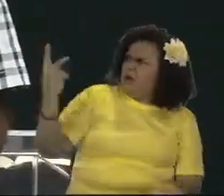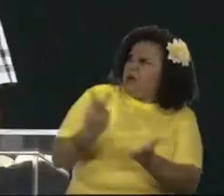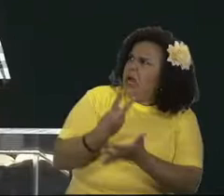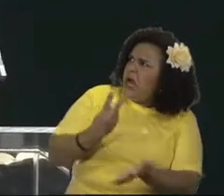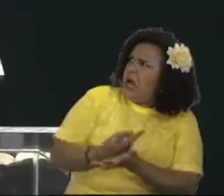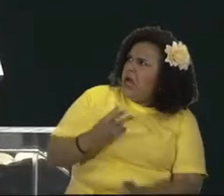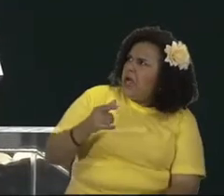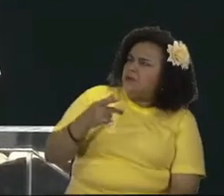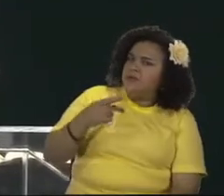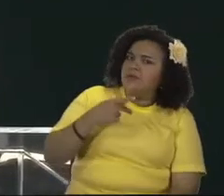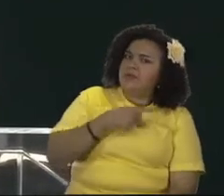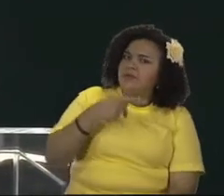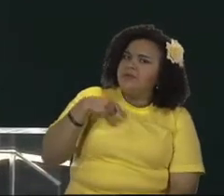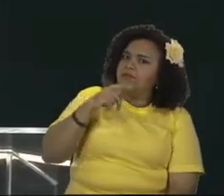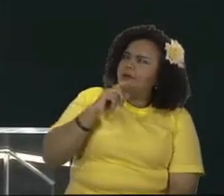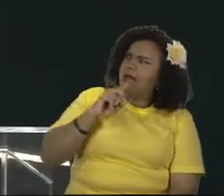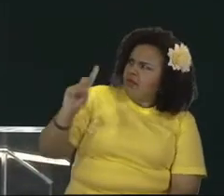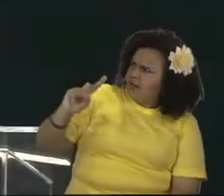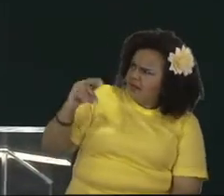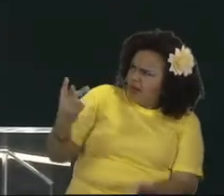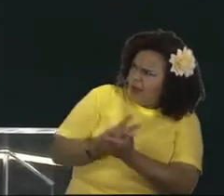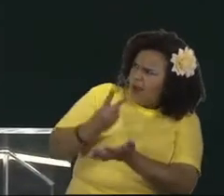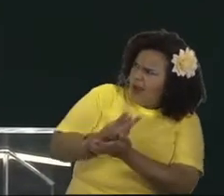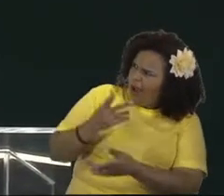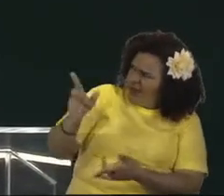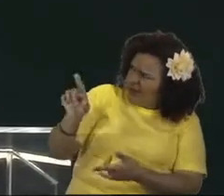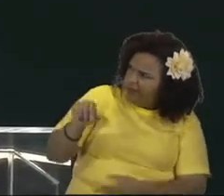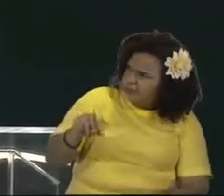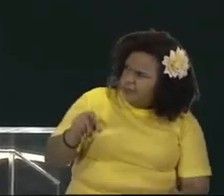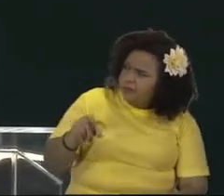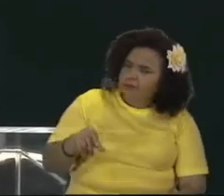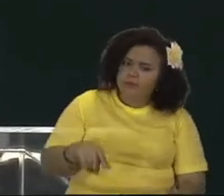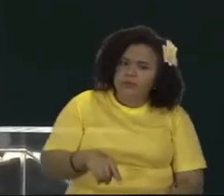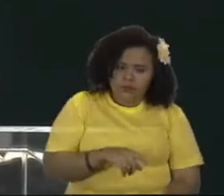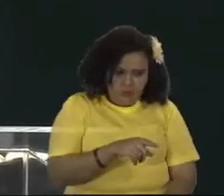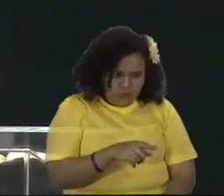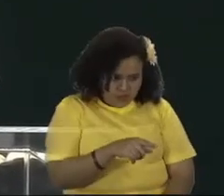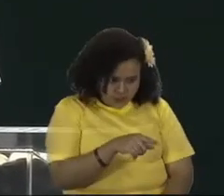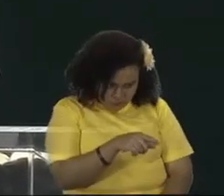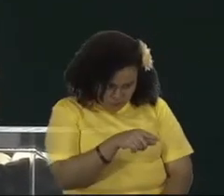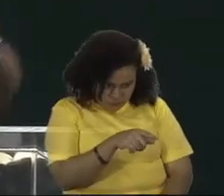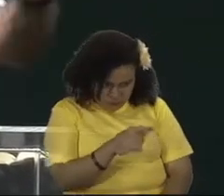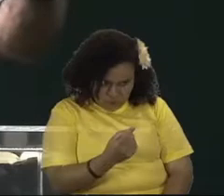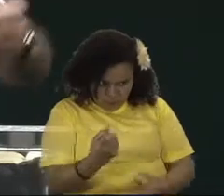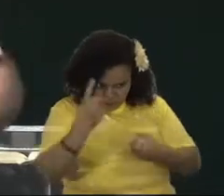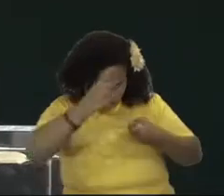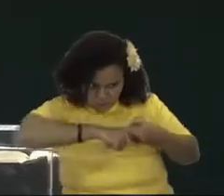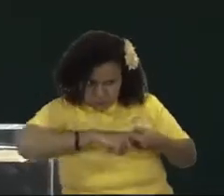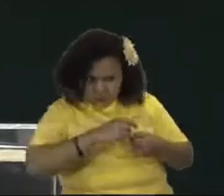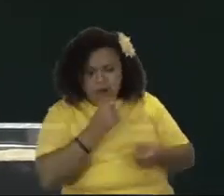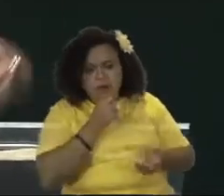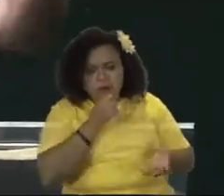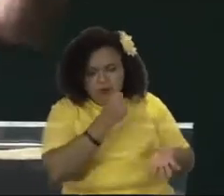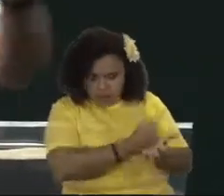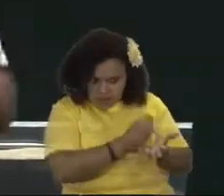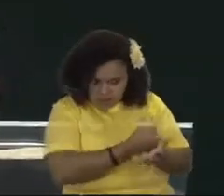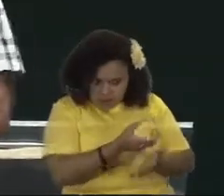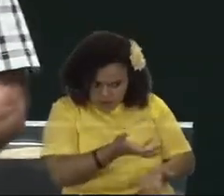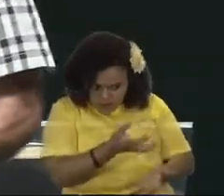that wasn't right. And then I told, you want to come back to the Old Testament? And then your